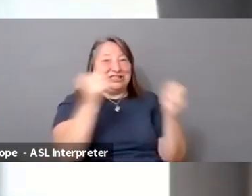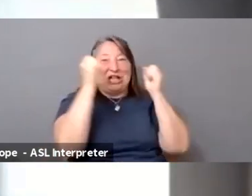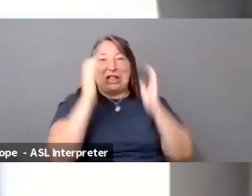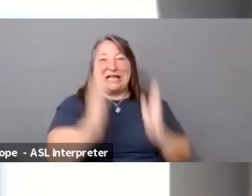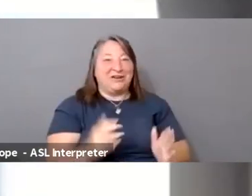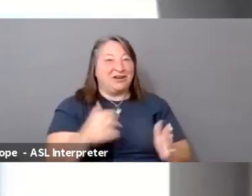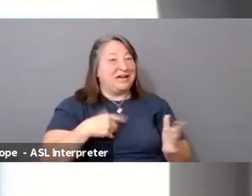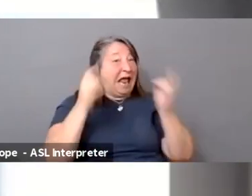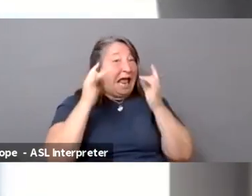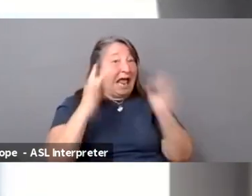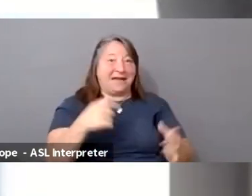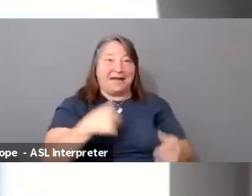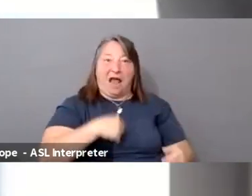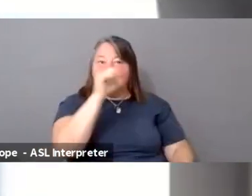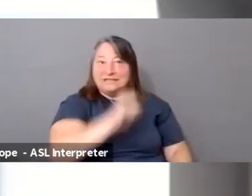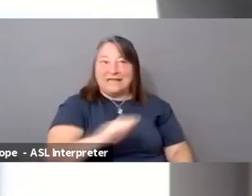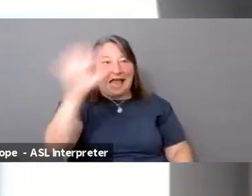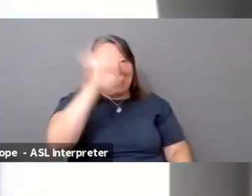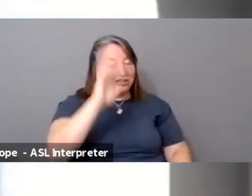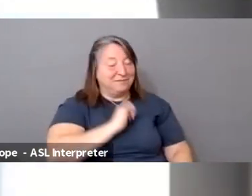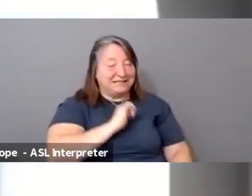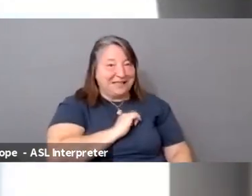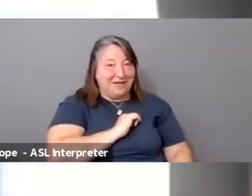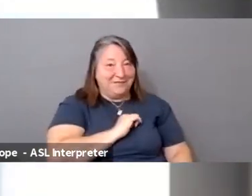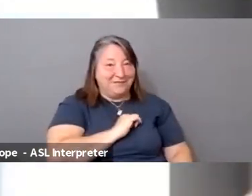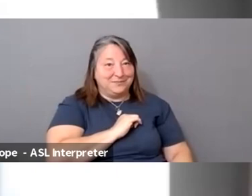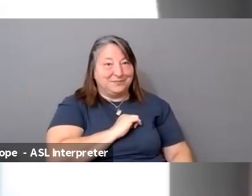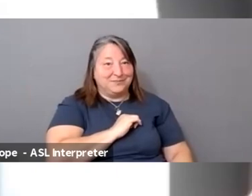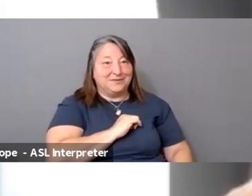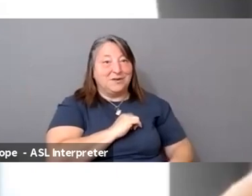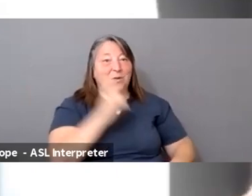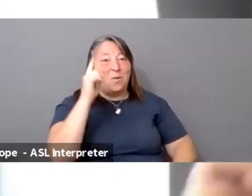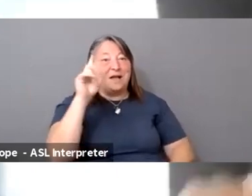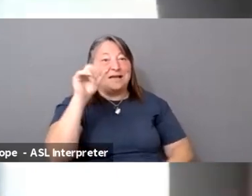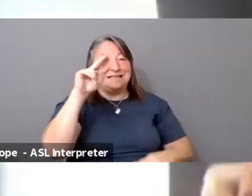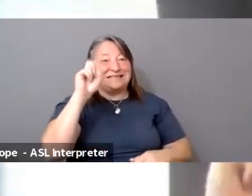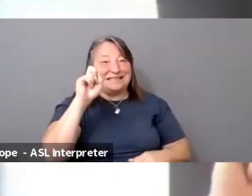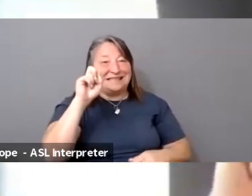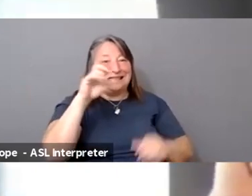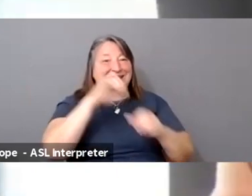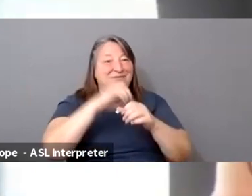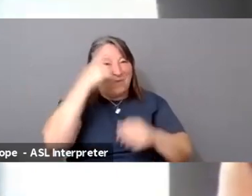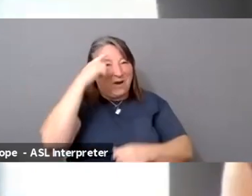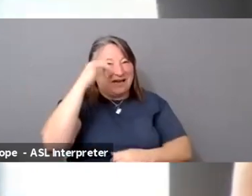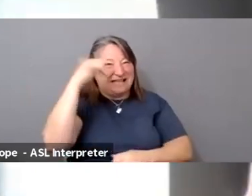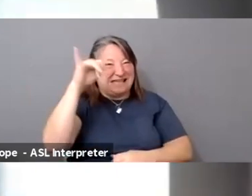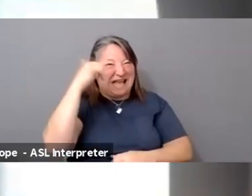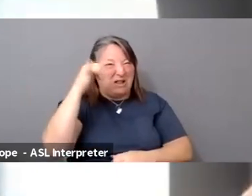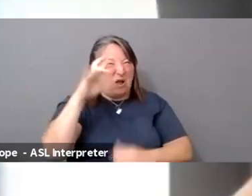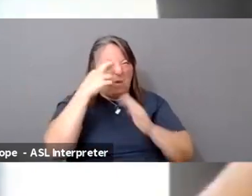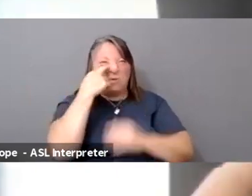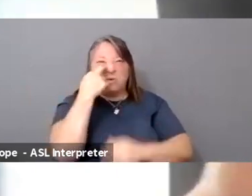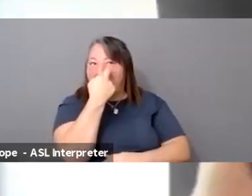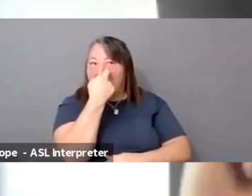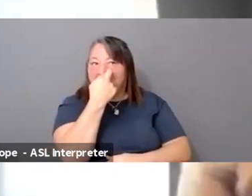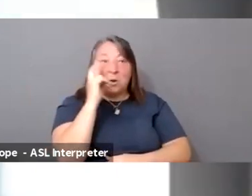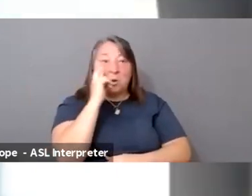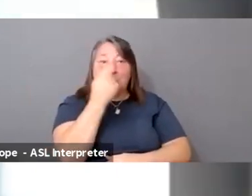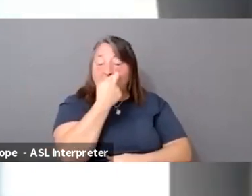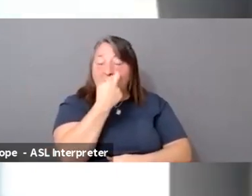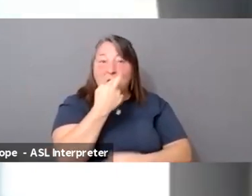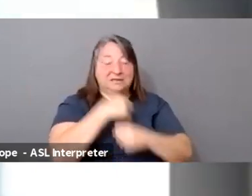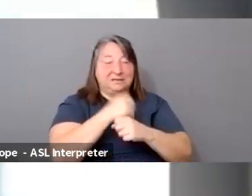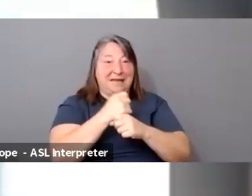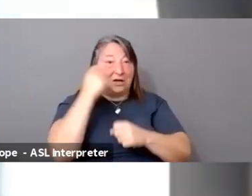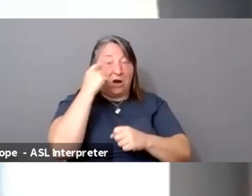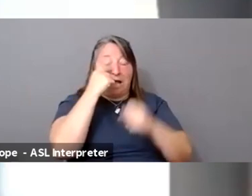know, being Asian. And there's a scene, it's even in our trailer for Yellow Rose, where Rose is like making her eyes big in the